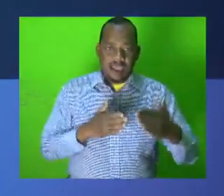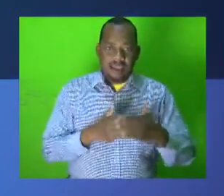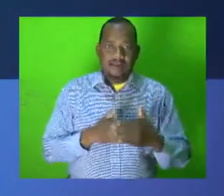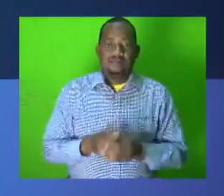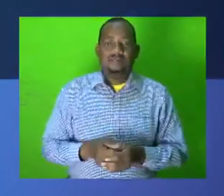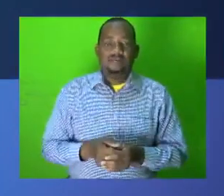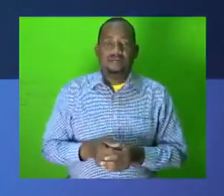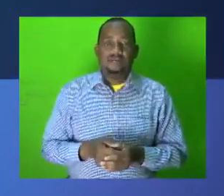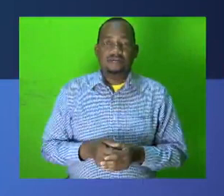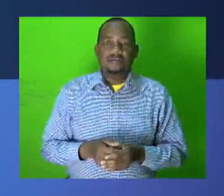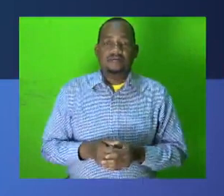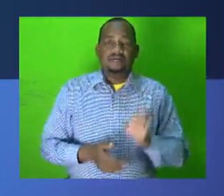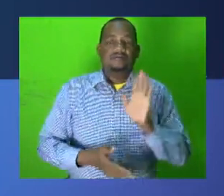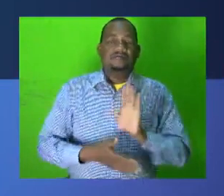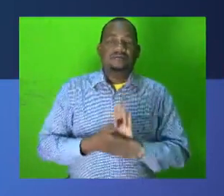First, or one,